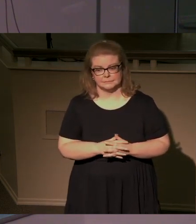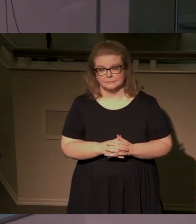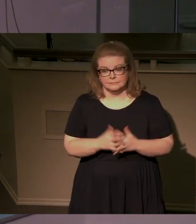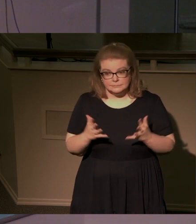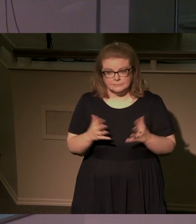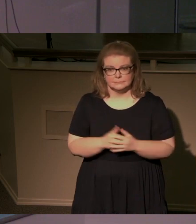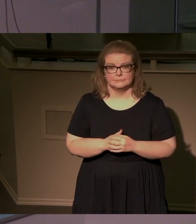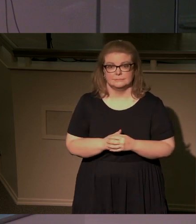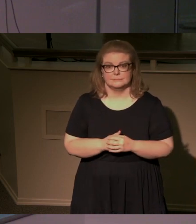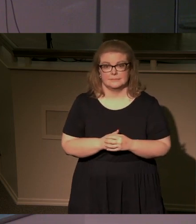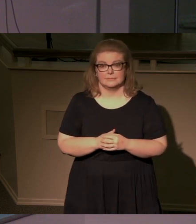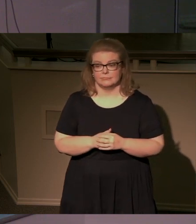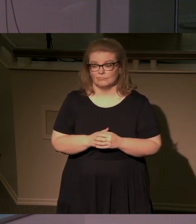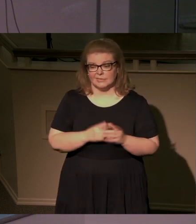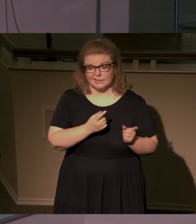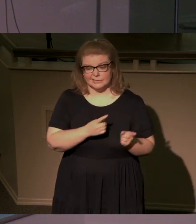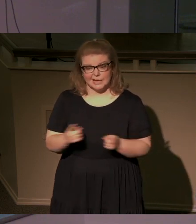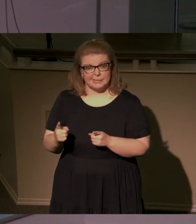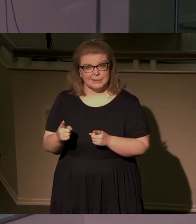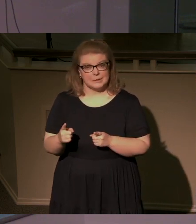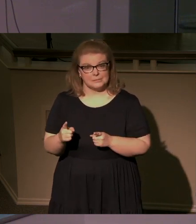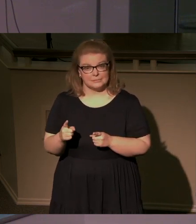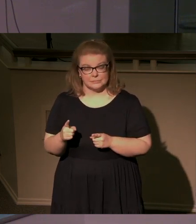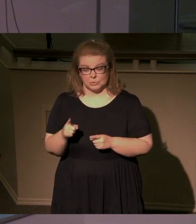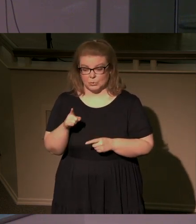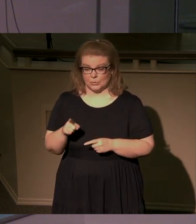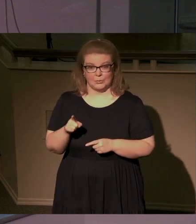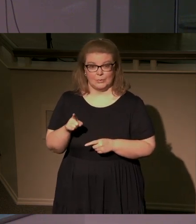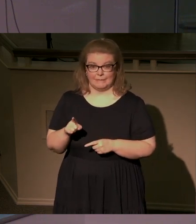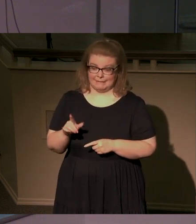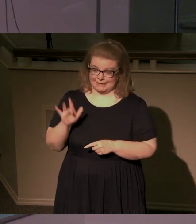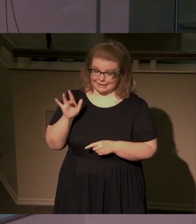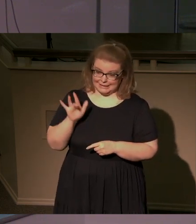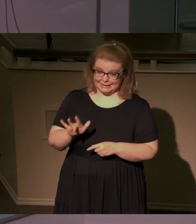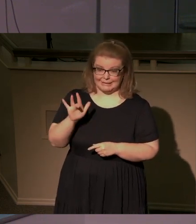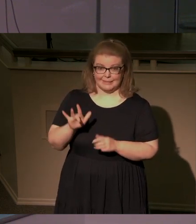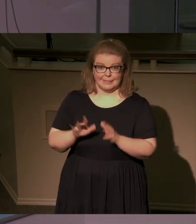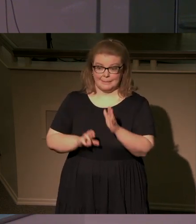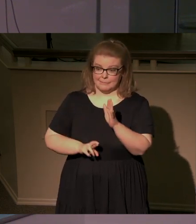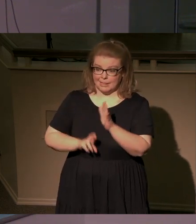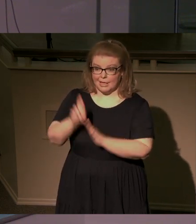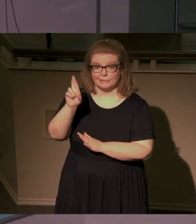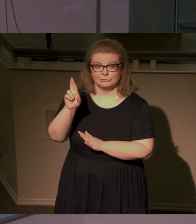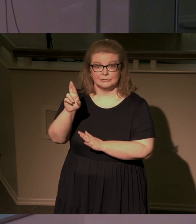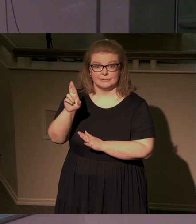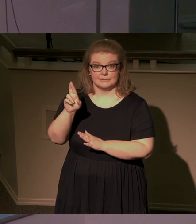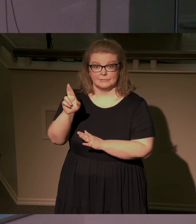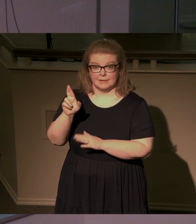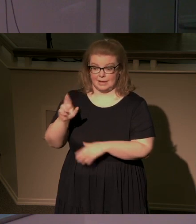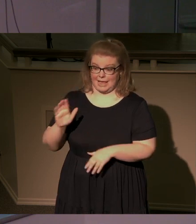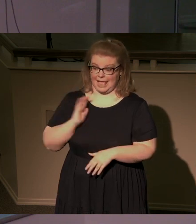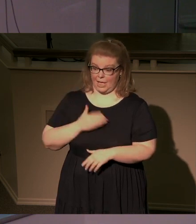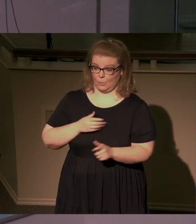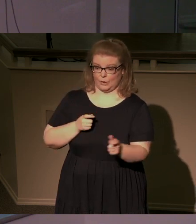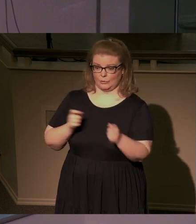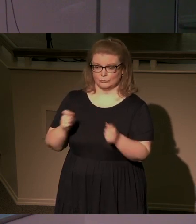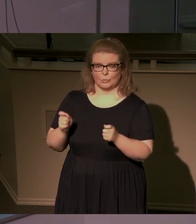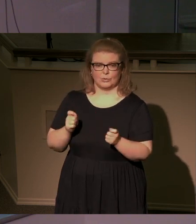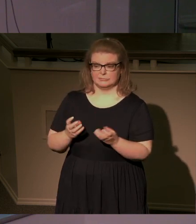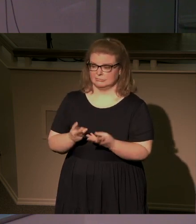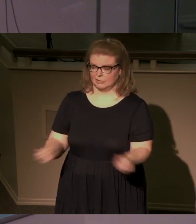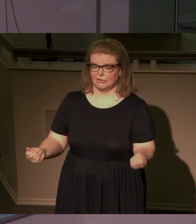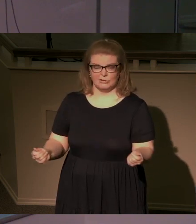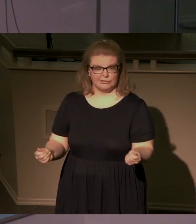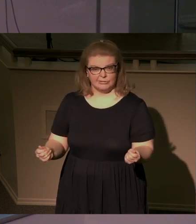Folks, there's coming a day. You hit the blast off button and the control is gone. And